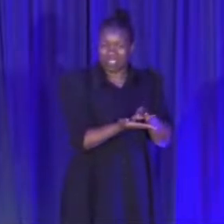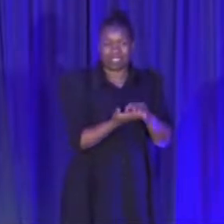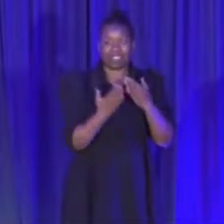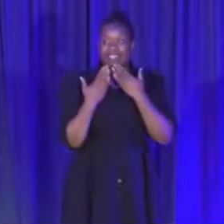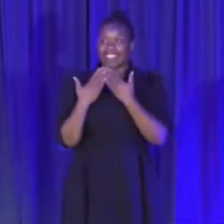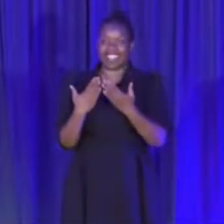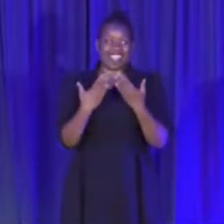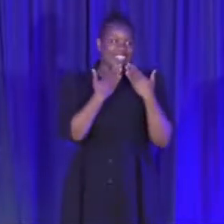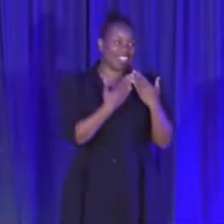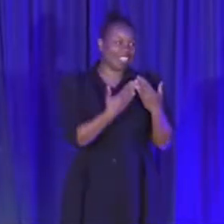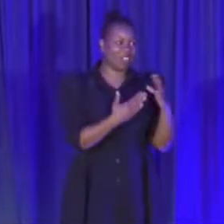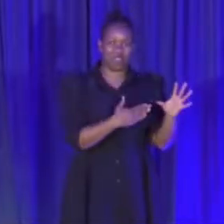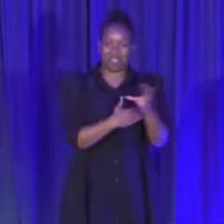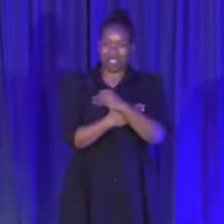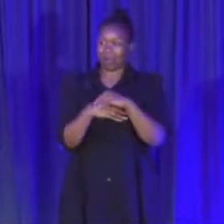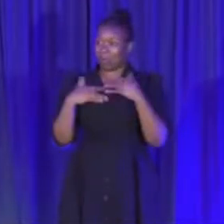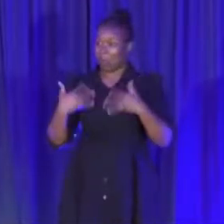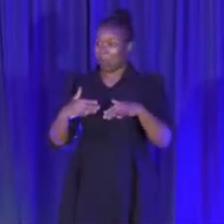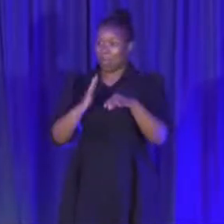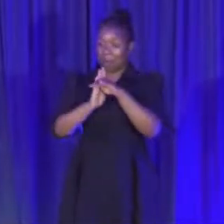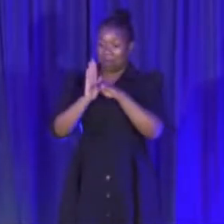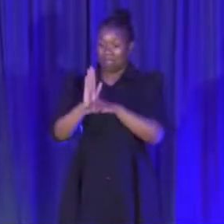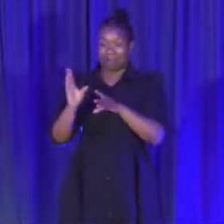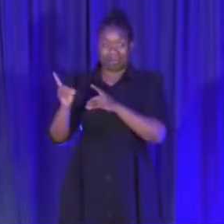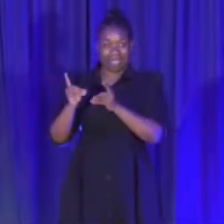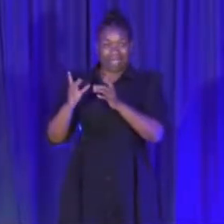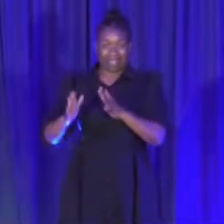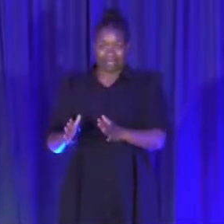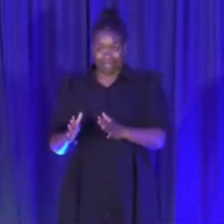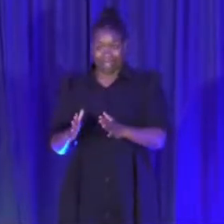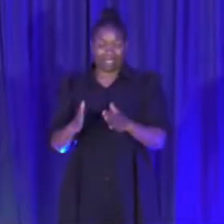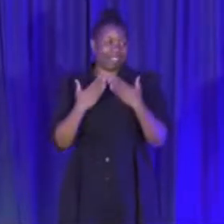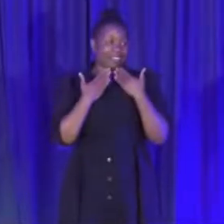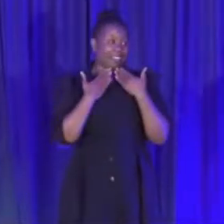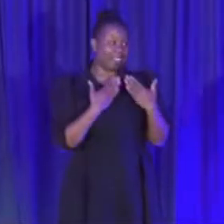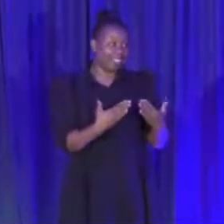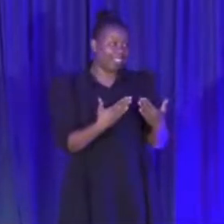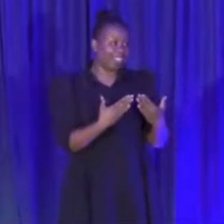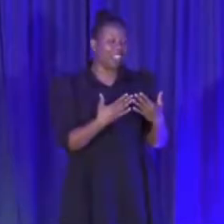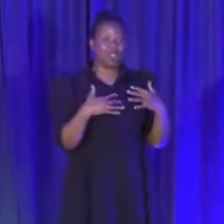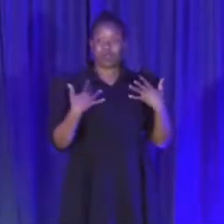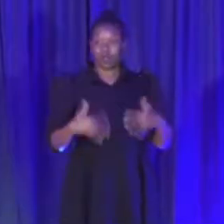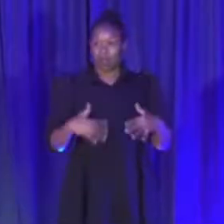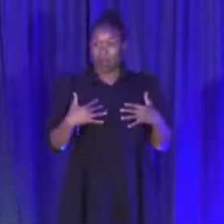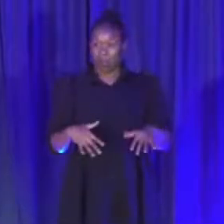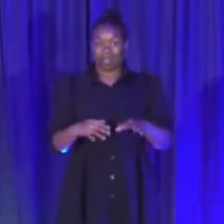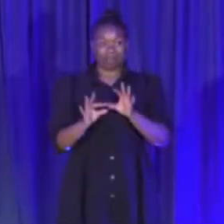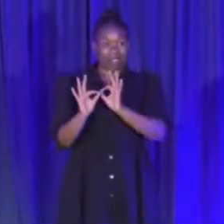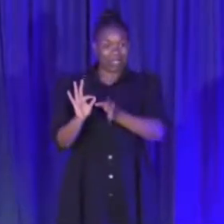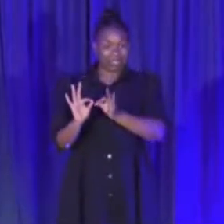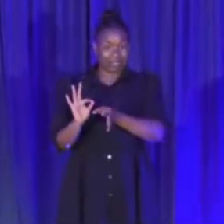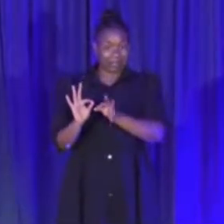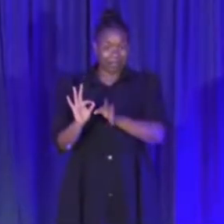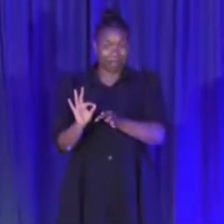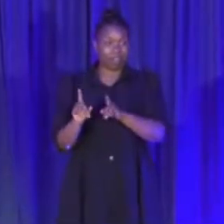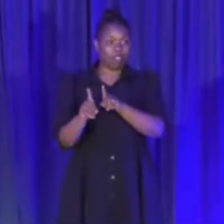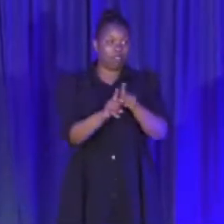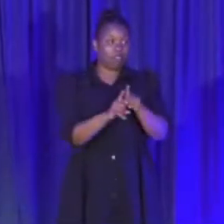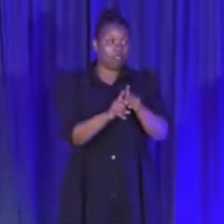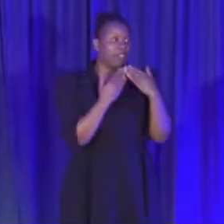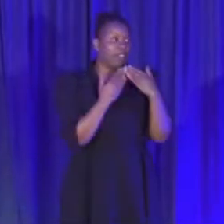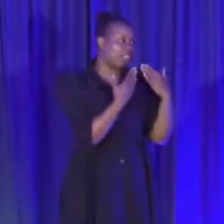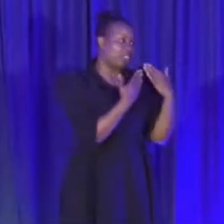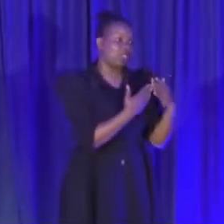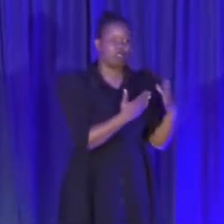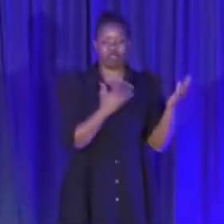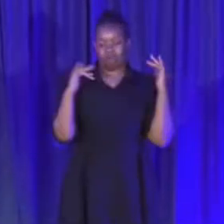being here. Thank you to our wonderful program director. Thank you very much for our interpreters, and thank you all for being